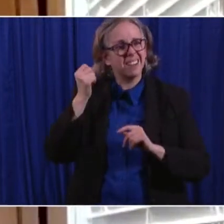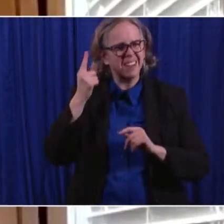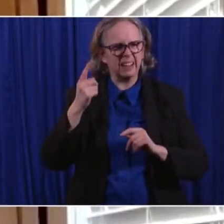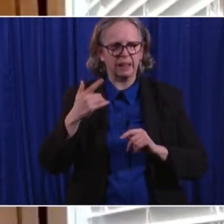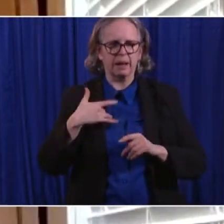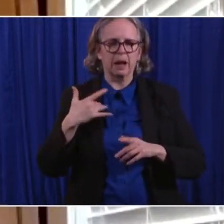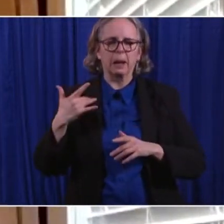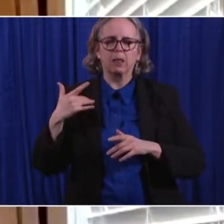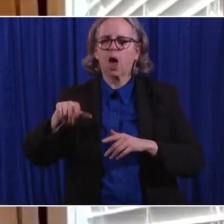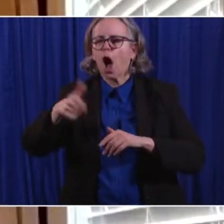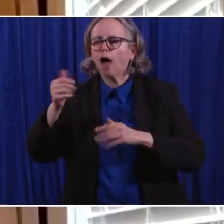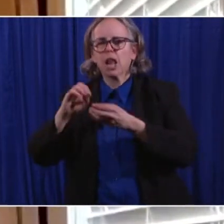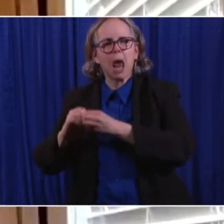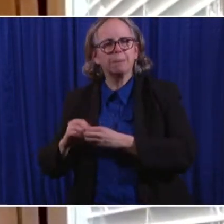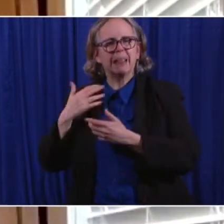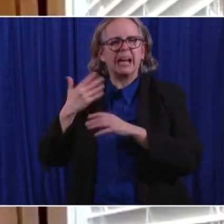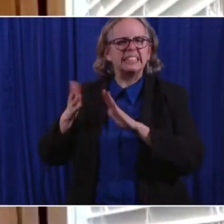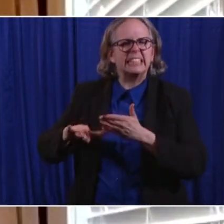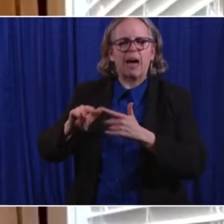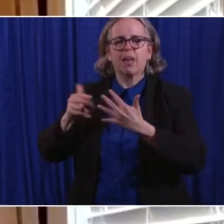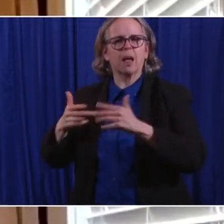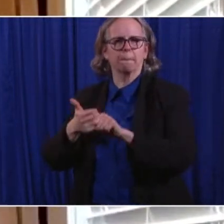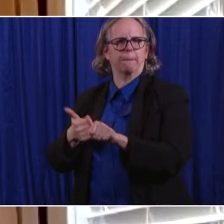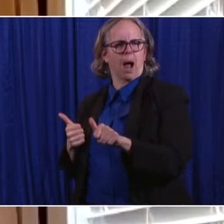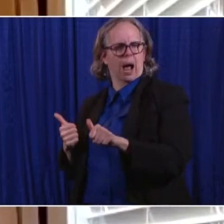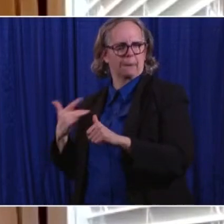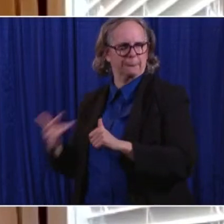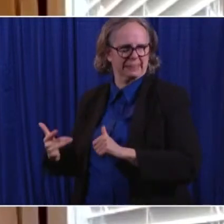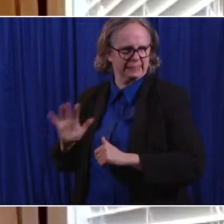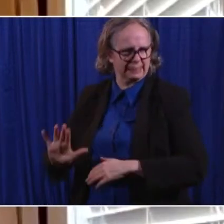we felt we could have the most confidence in.